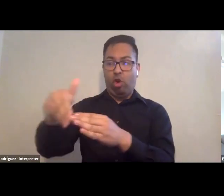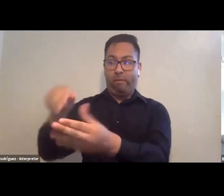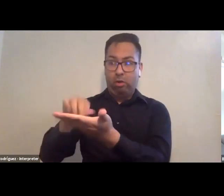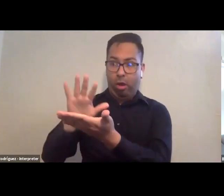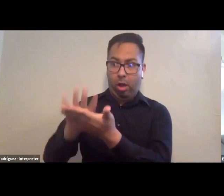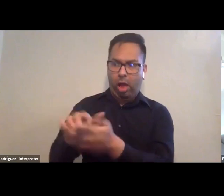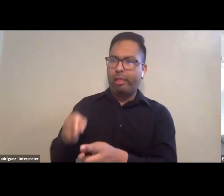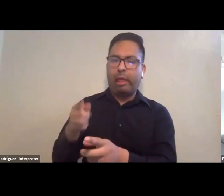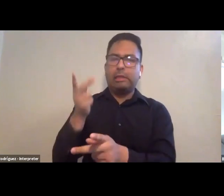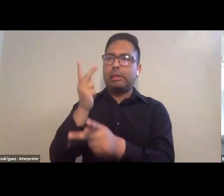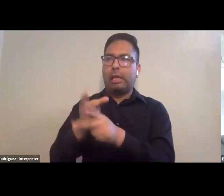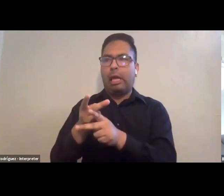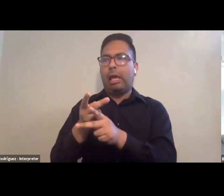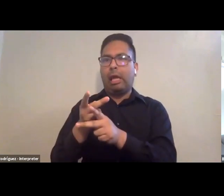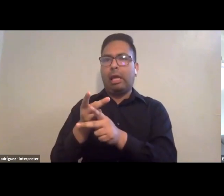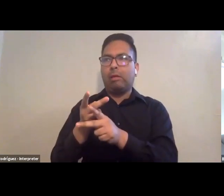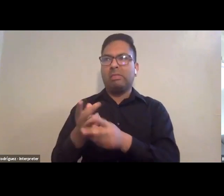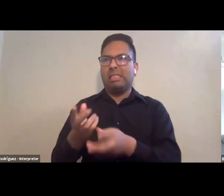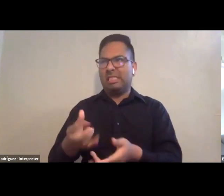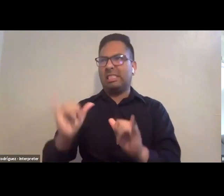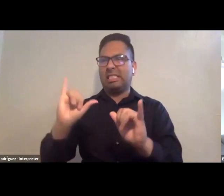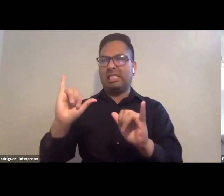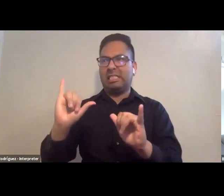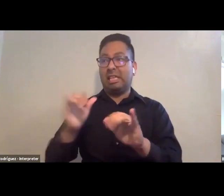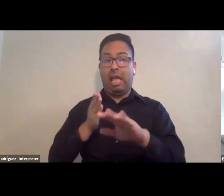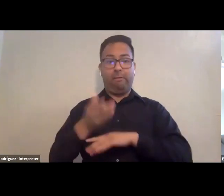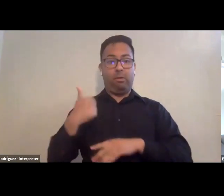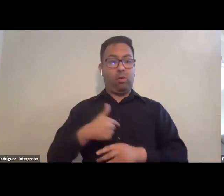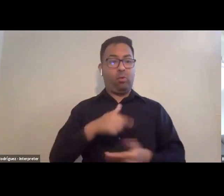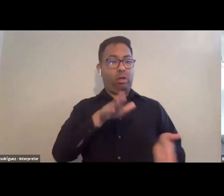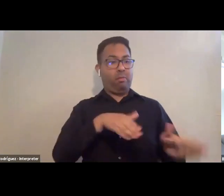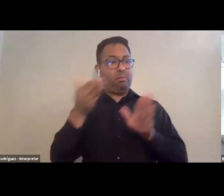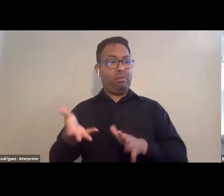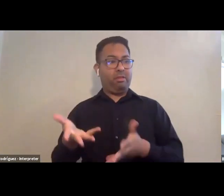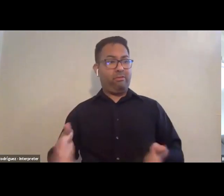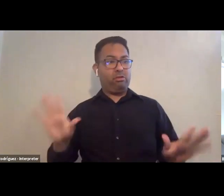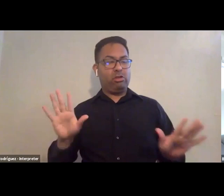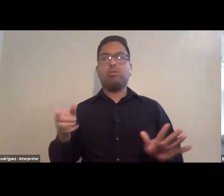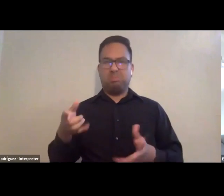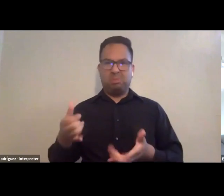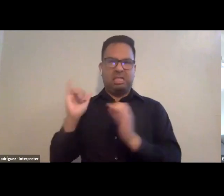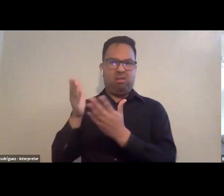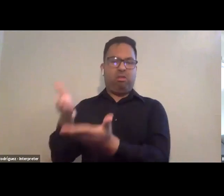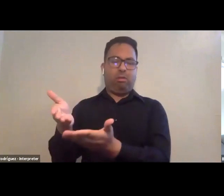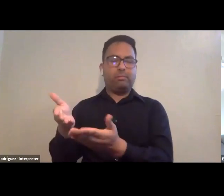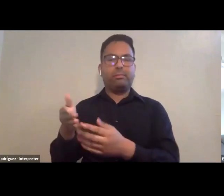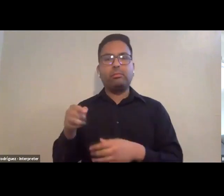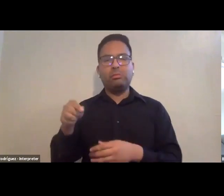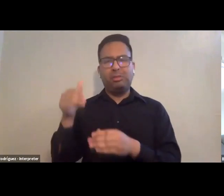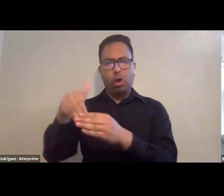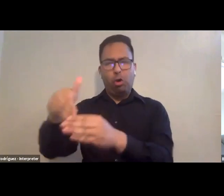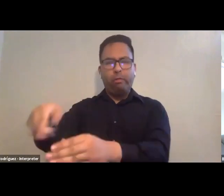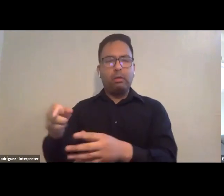after all of us are sitting here and are gone. In the Randall Archive, the list of